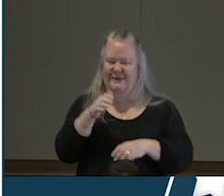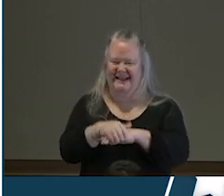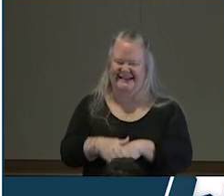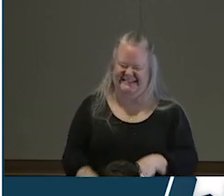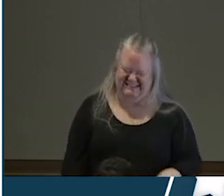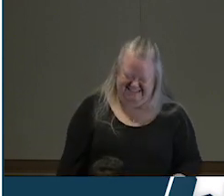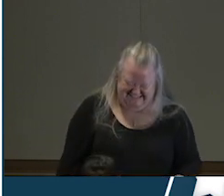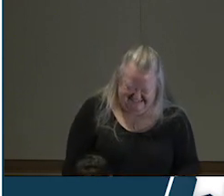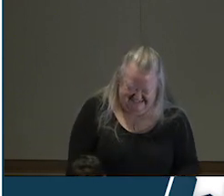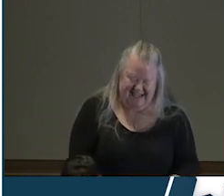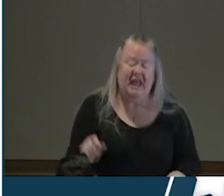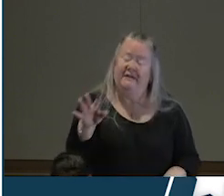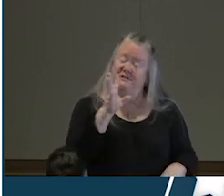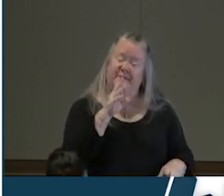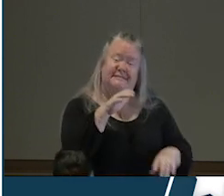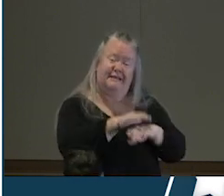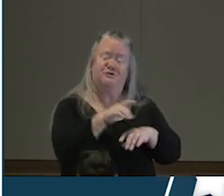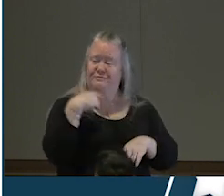no.